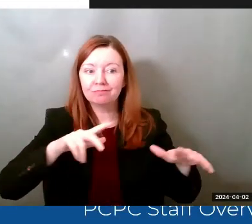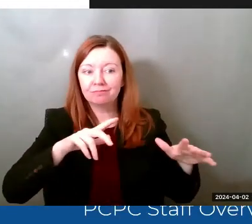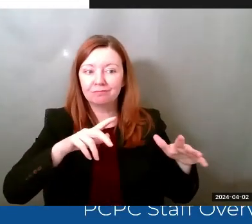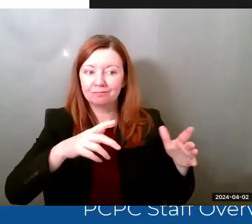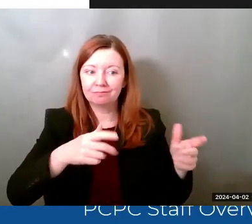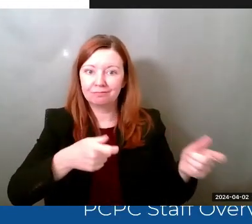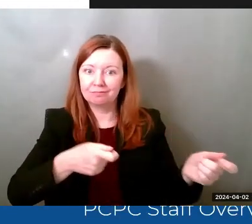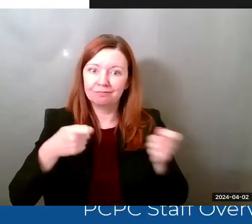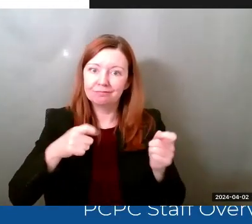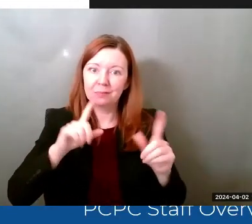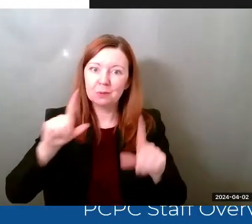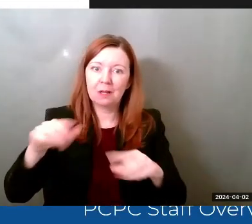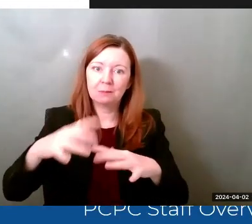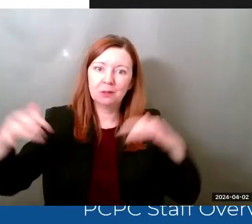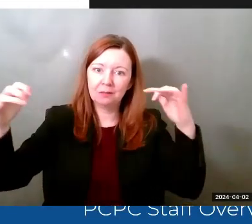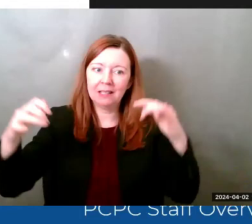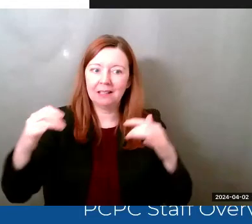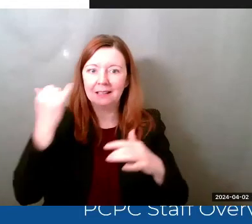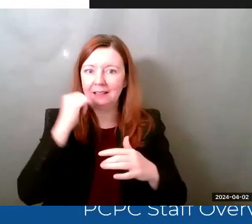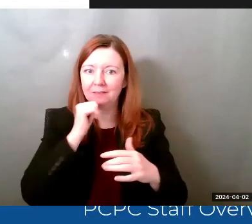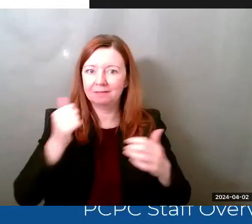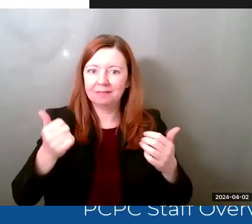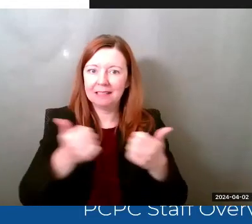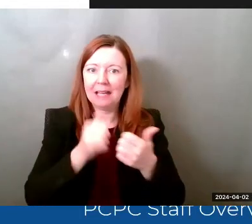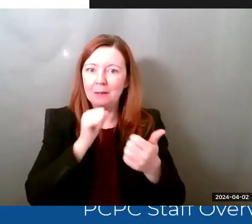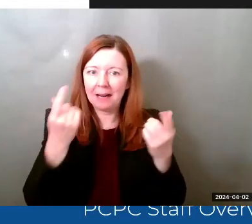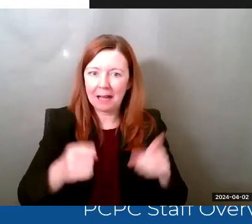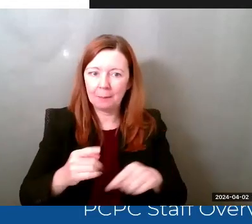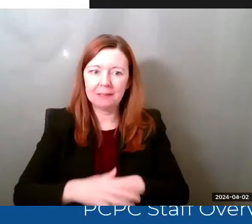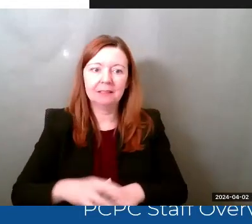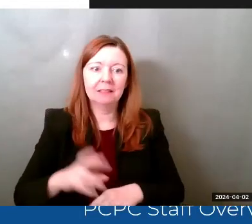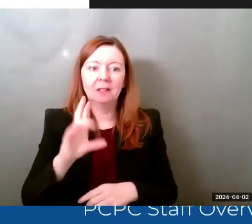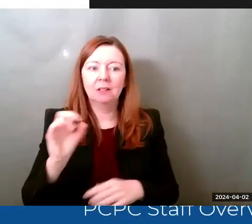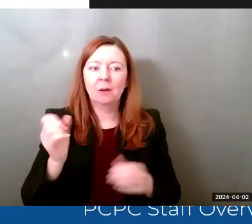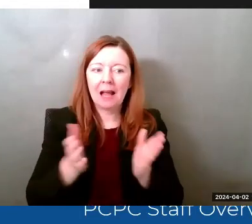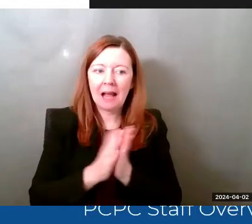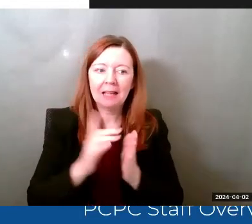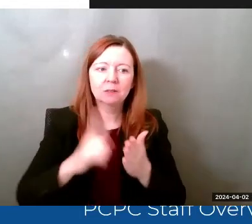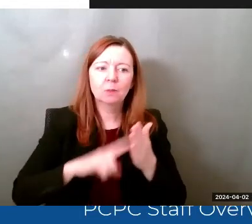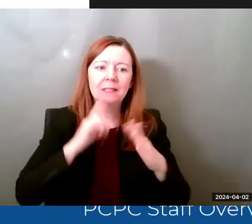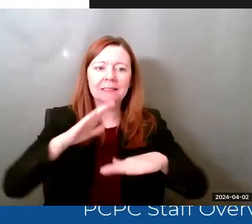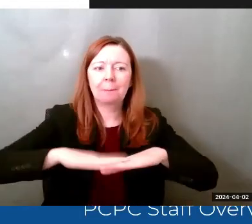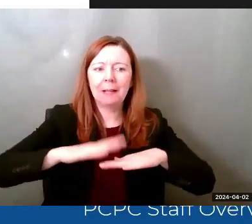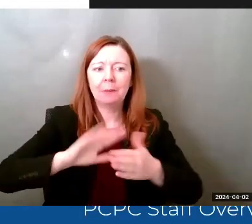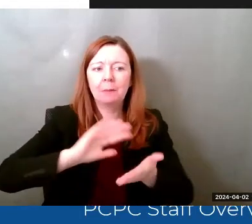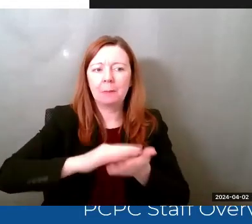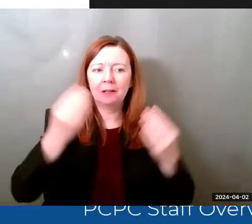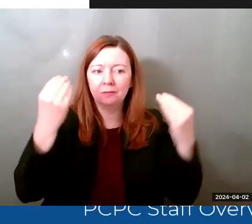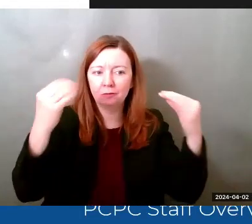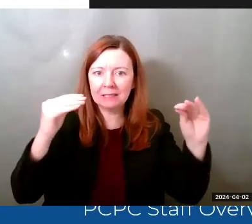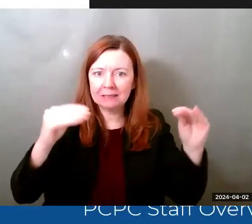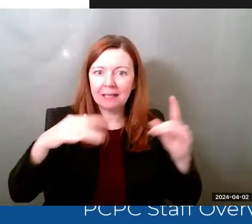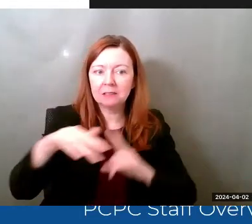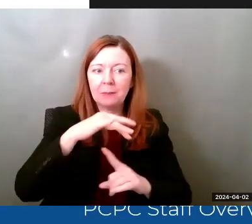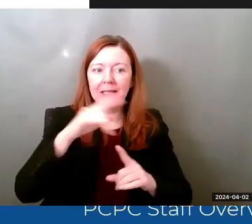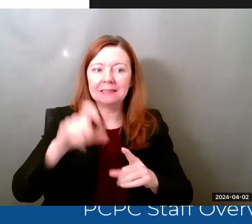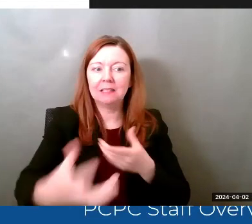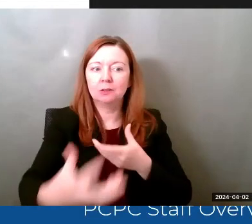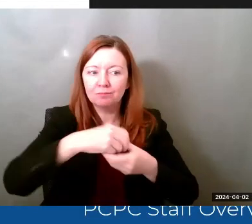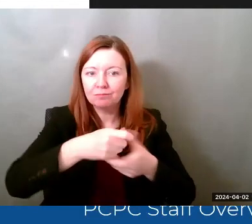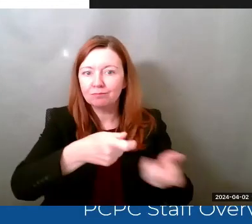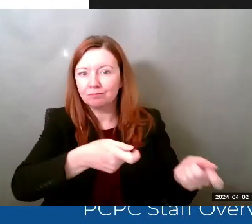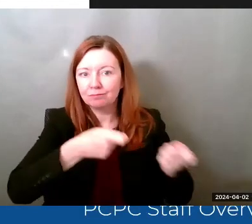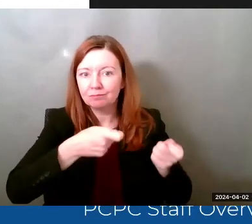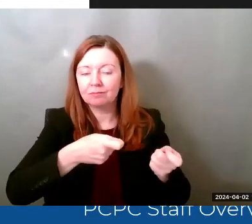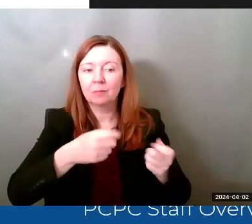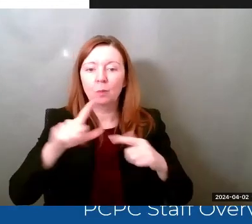on non-event days. The RCO asked, what is the minimum amount of retail space needed to engage pedestrians when